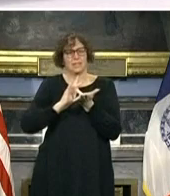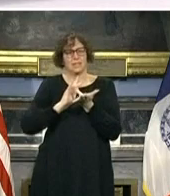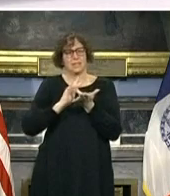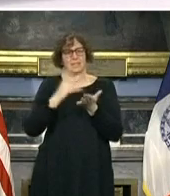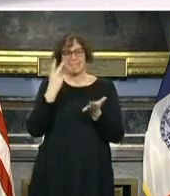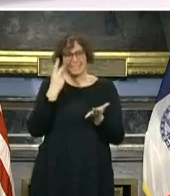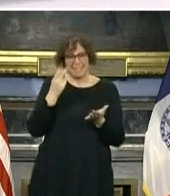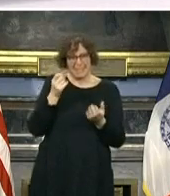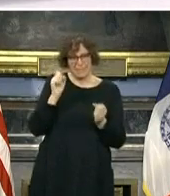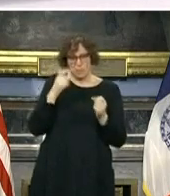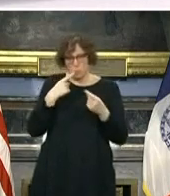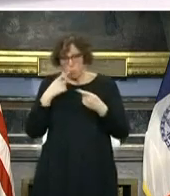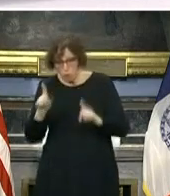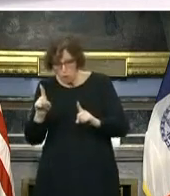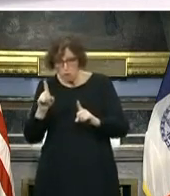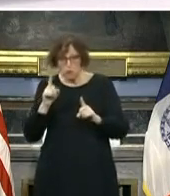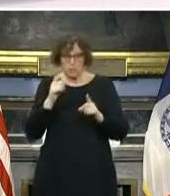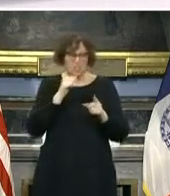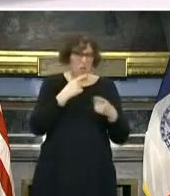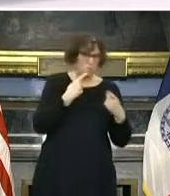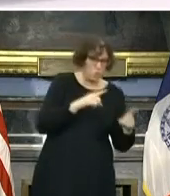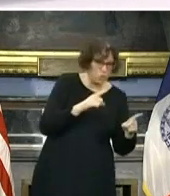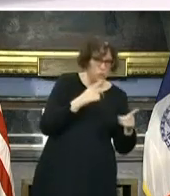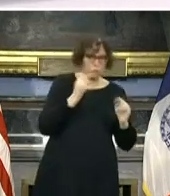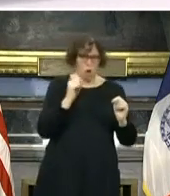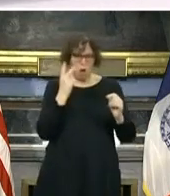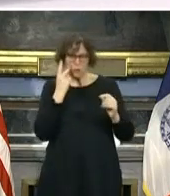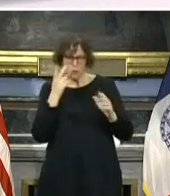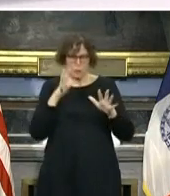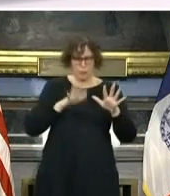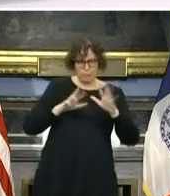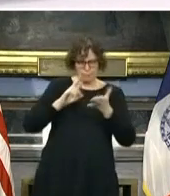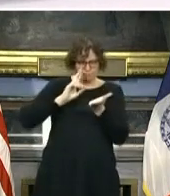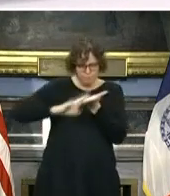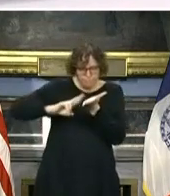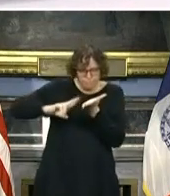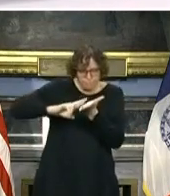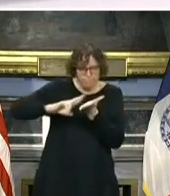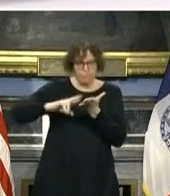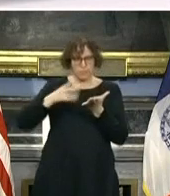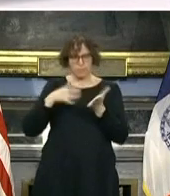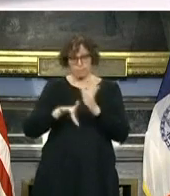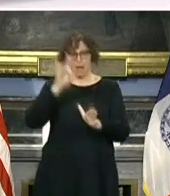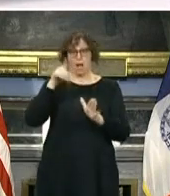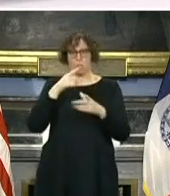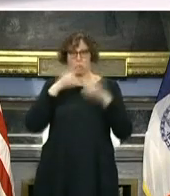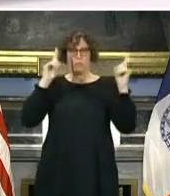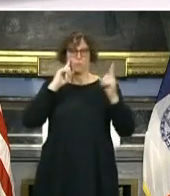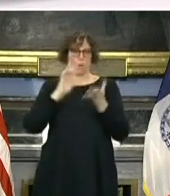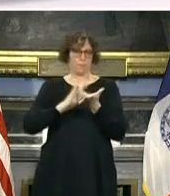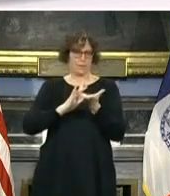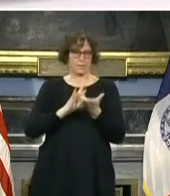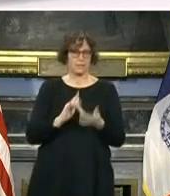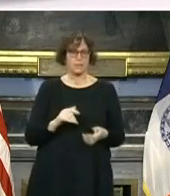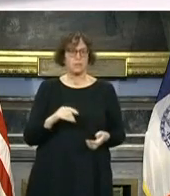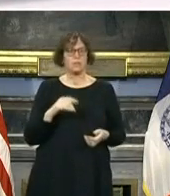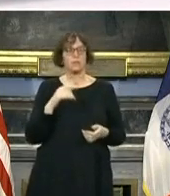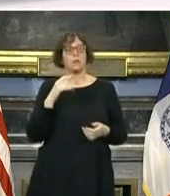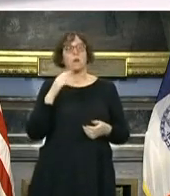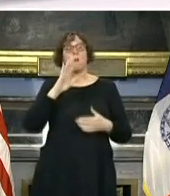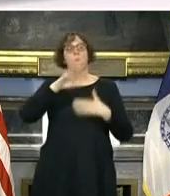done with appropriate kind of IRB approval, and it's an institutional review